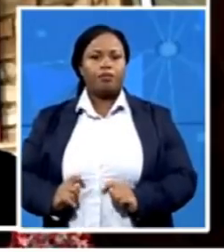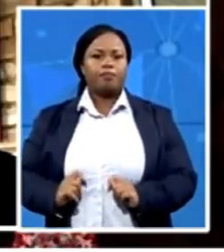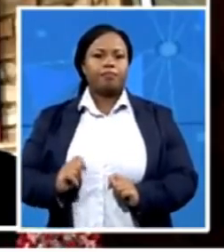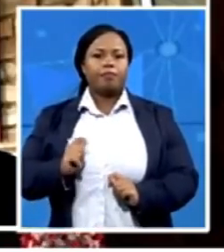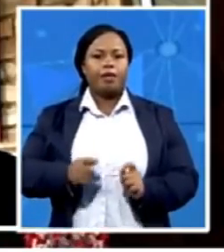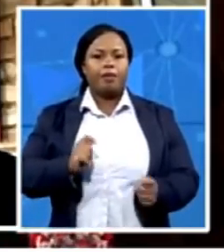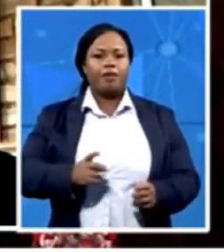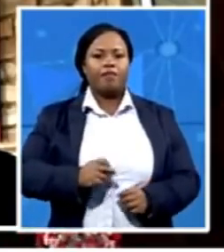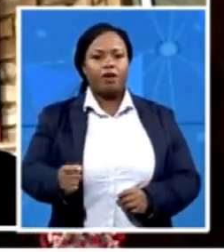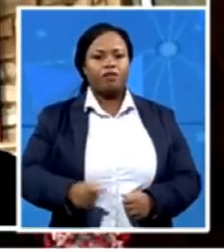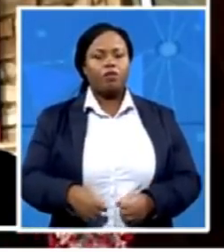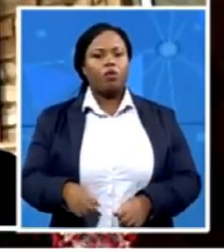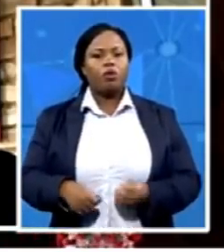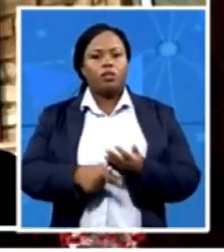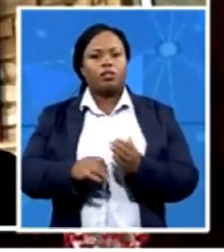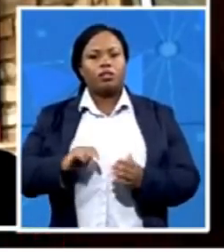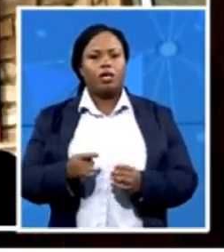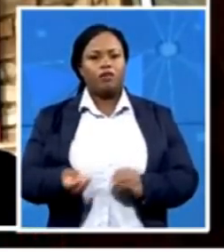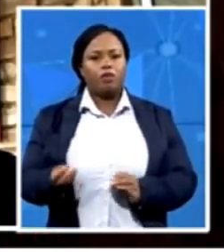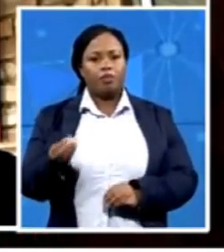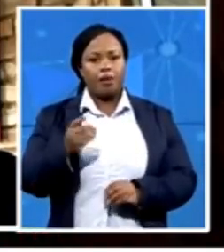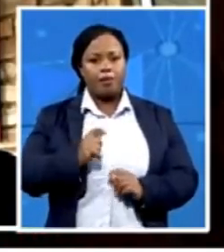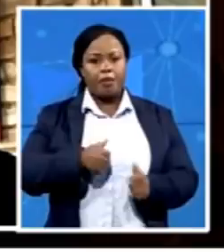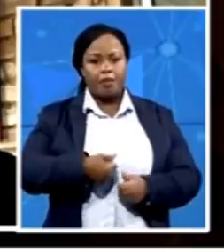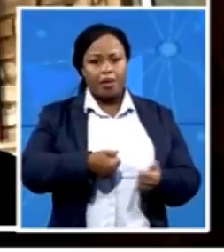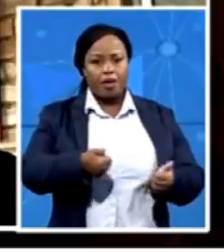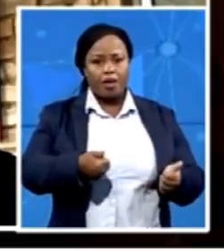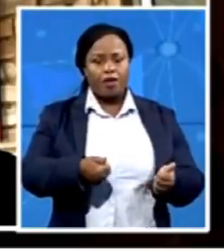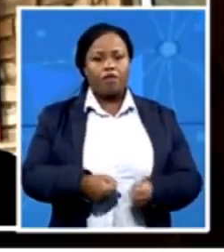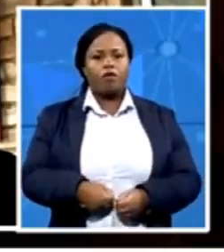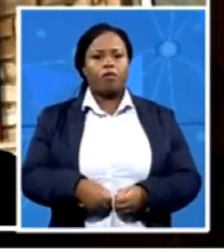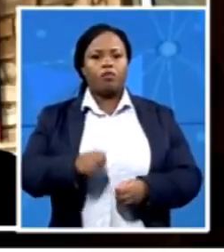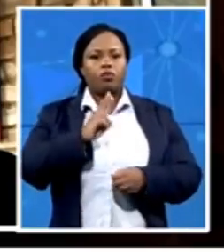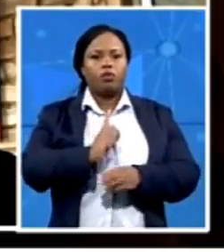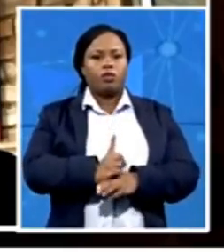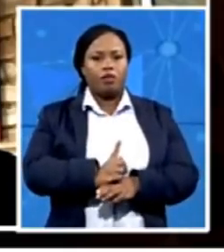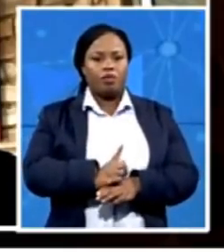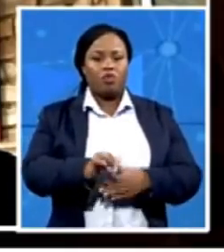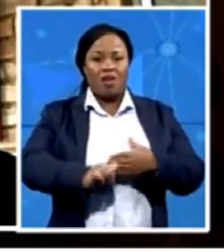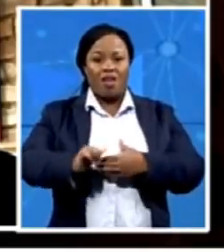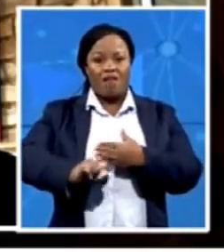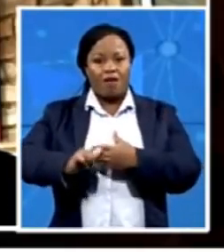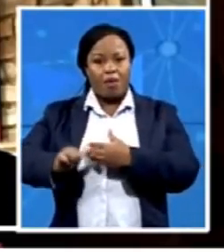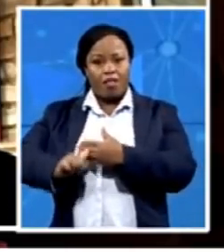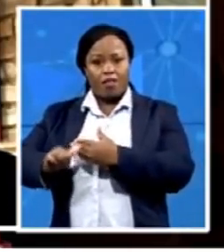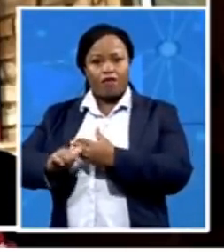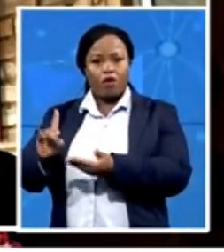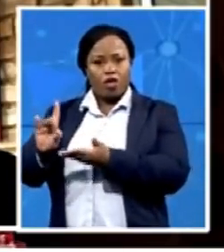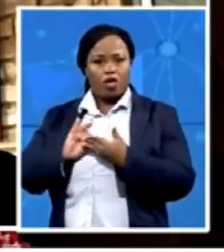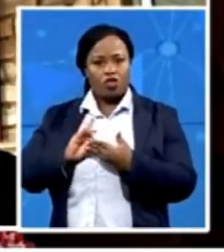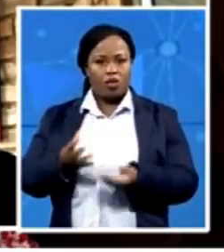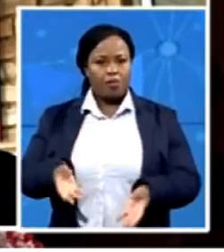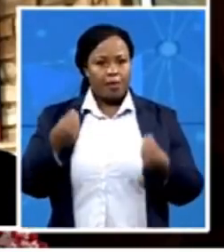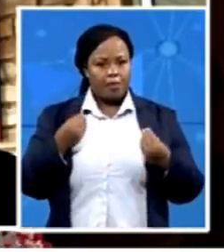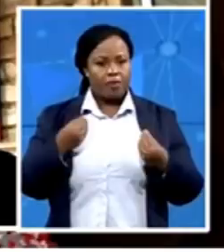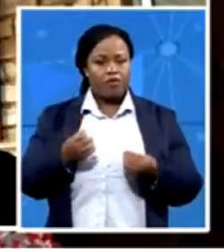incentive reimbursements from twice a year to monthly to get cash into the hands of compliant employers